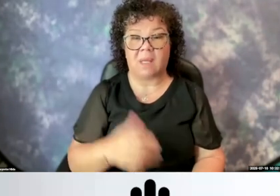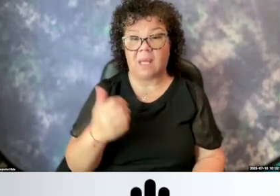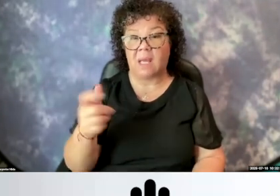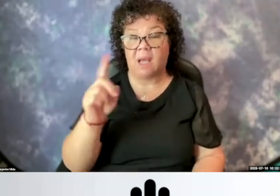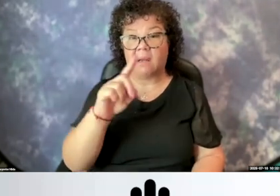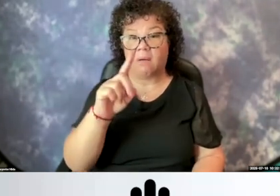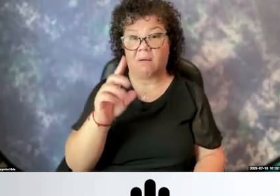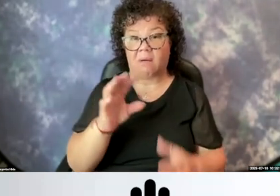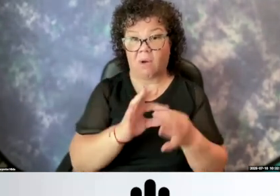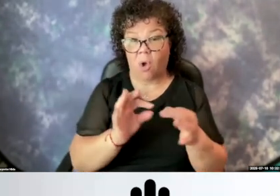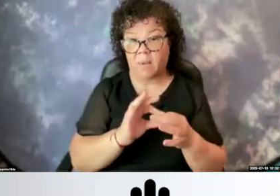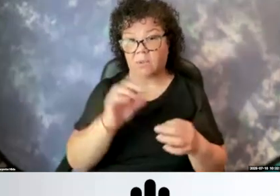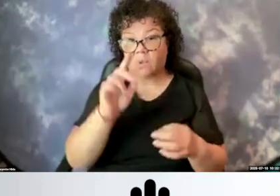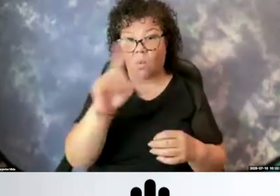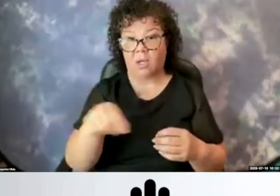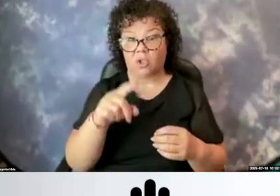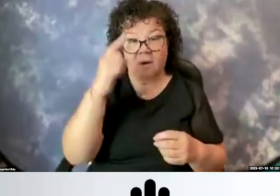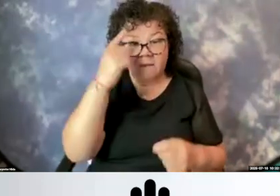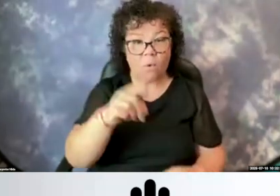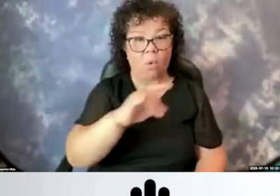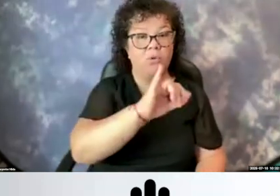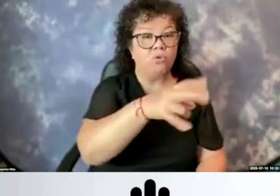their presentations?